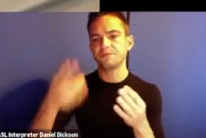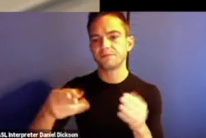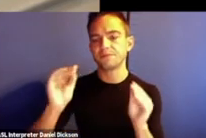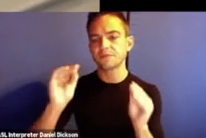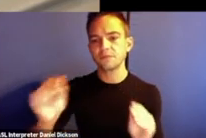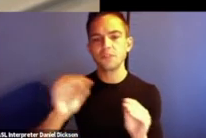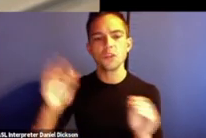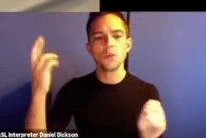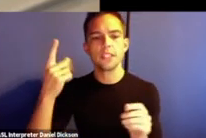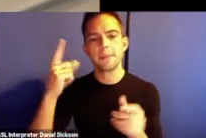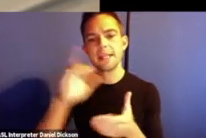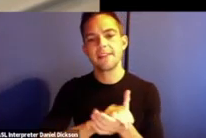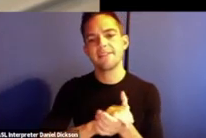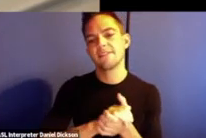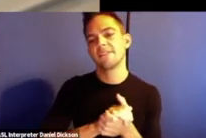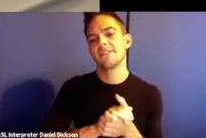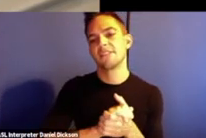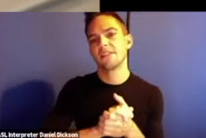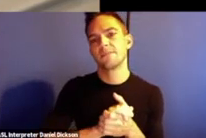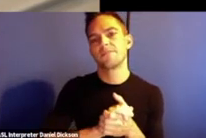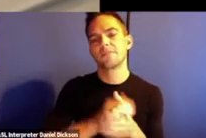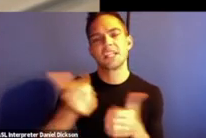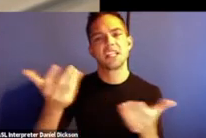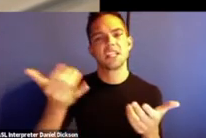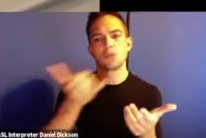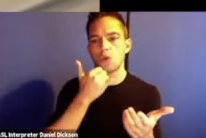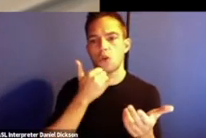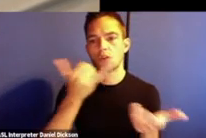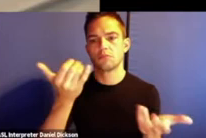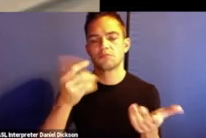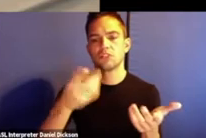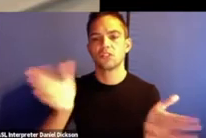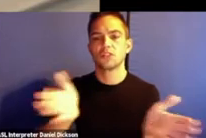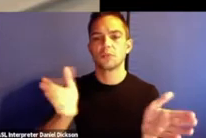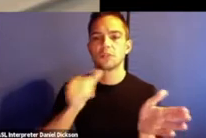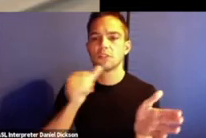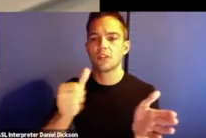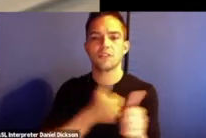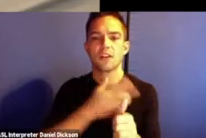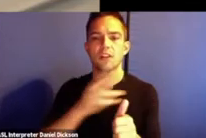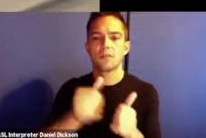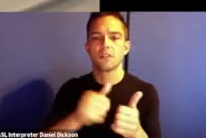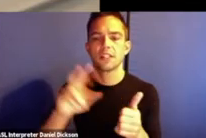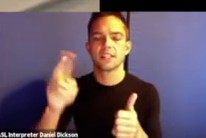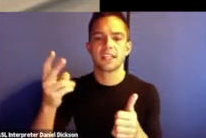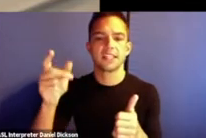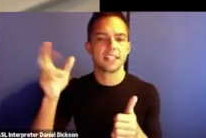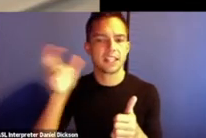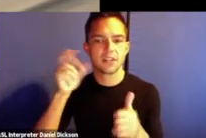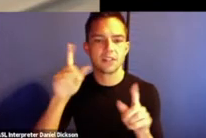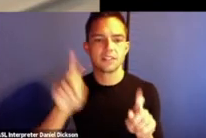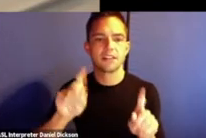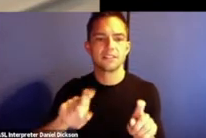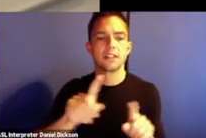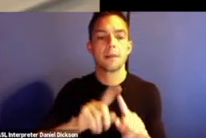no reason to believe that there would be anything wrong. And just encouraged me not even to follow up with the second hearing test.